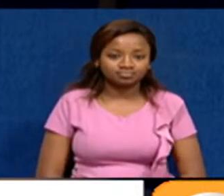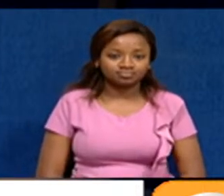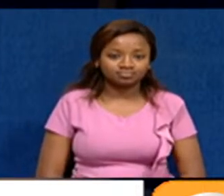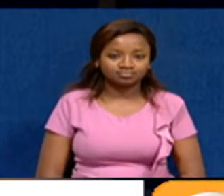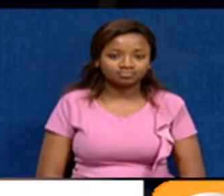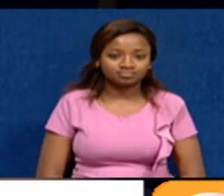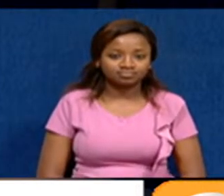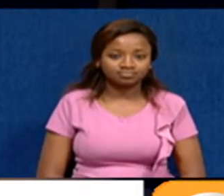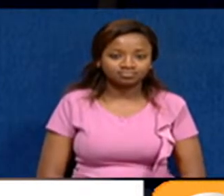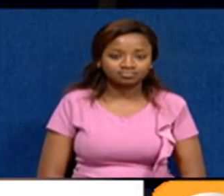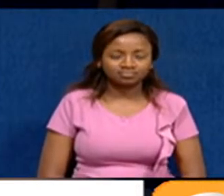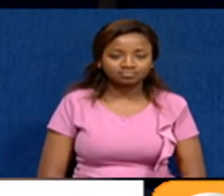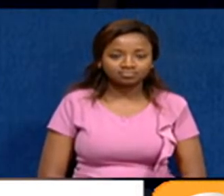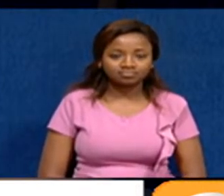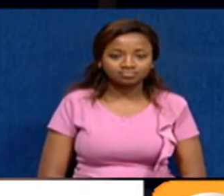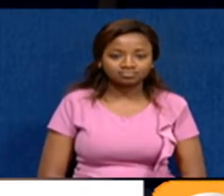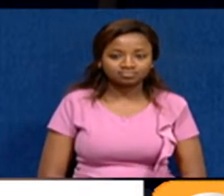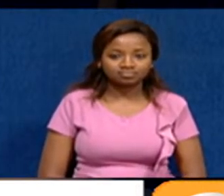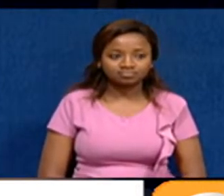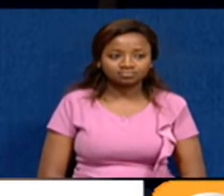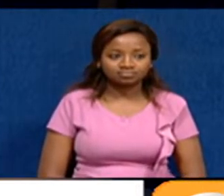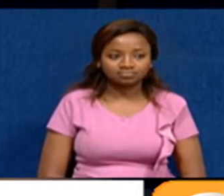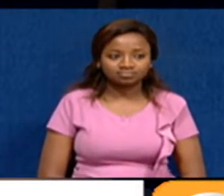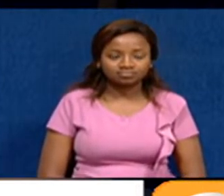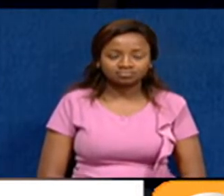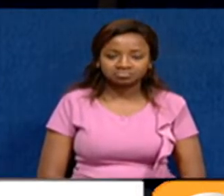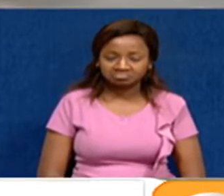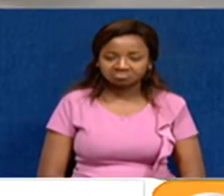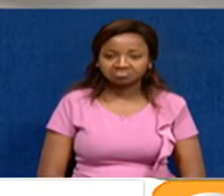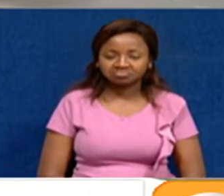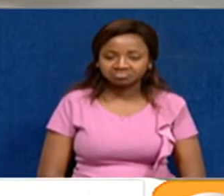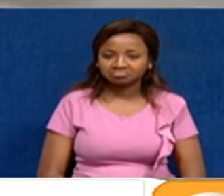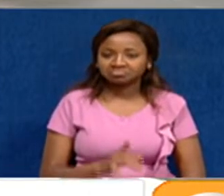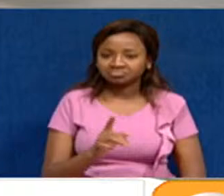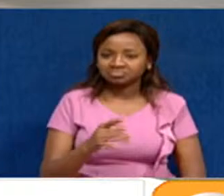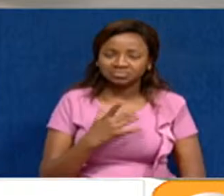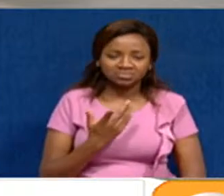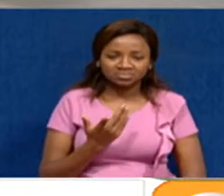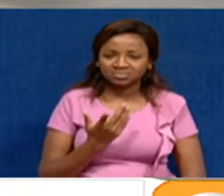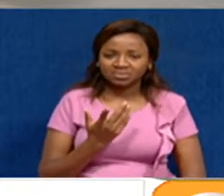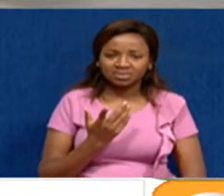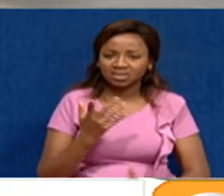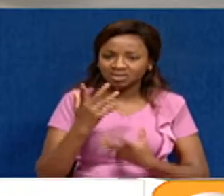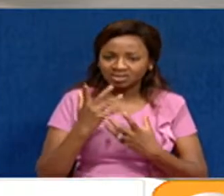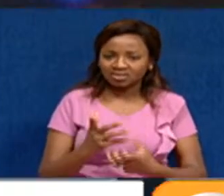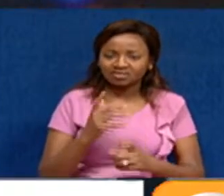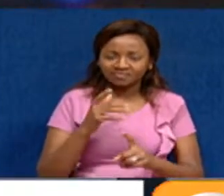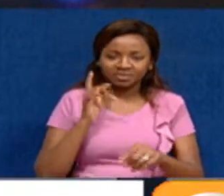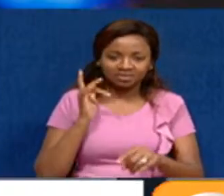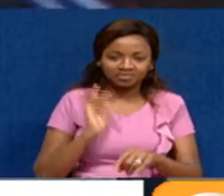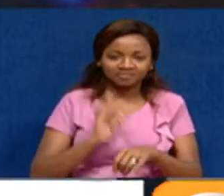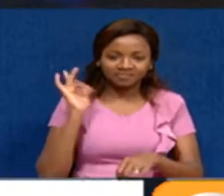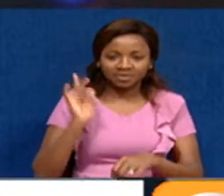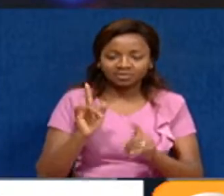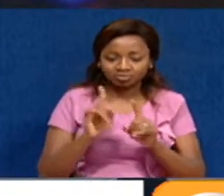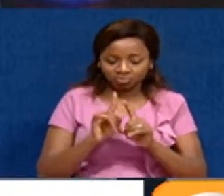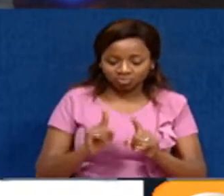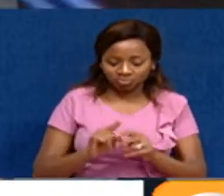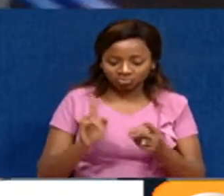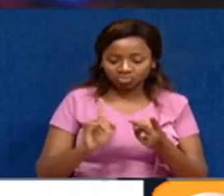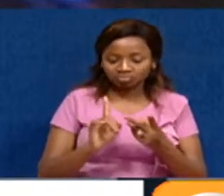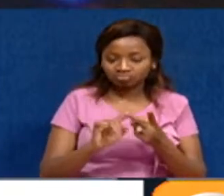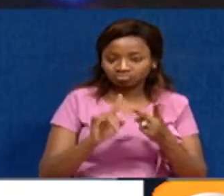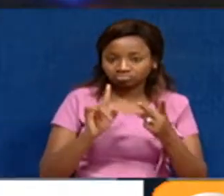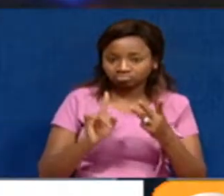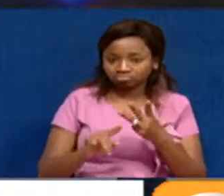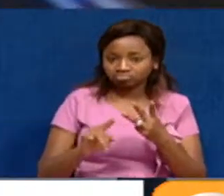at both FIFA and CAF is concerned. Those are very weighty consequences with that ban in mind. And I have two gentlemen here in studio